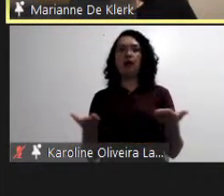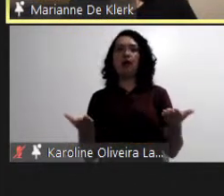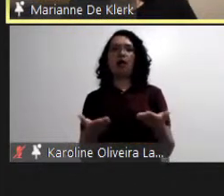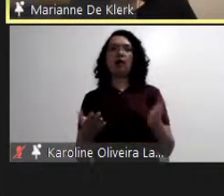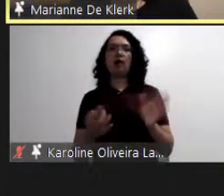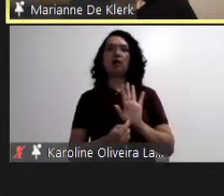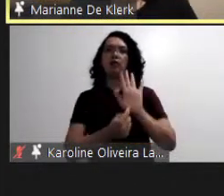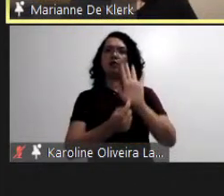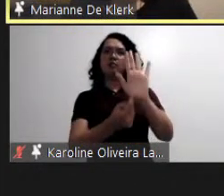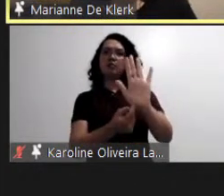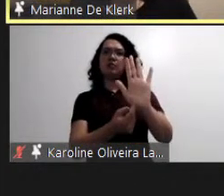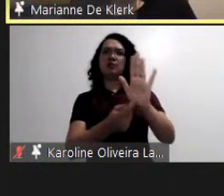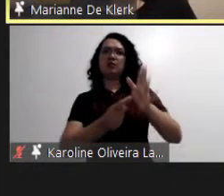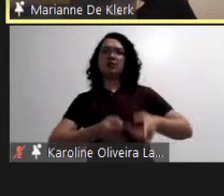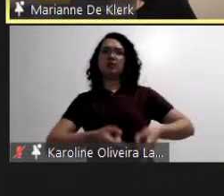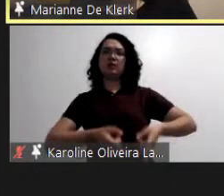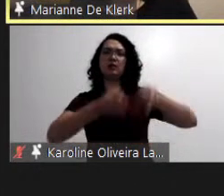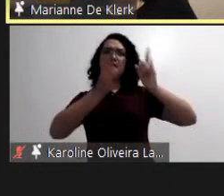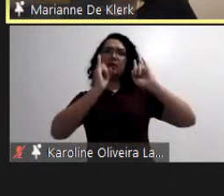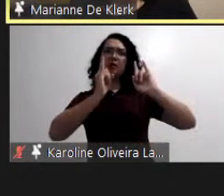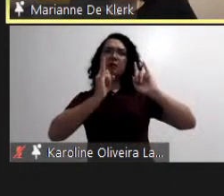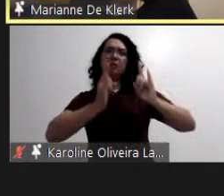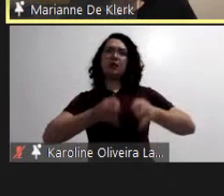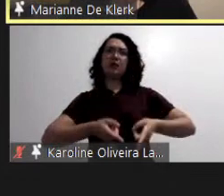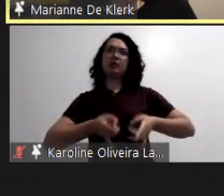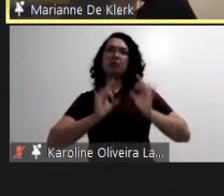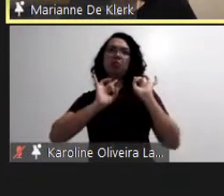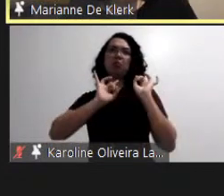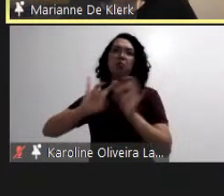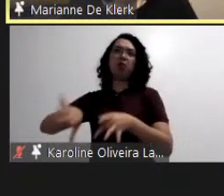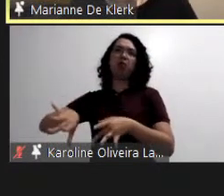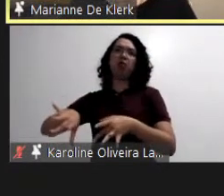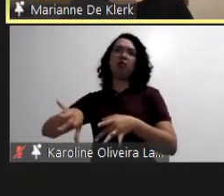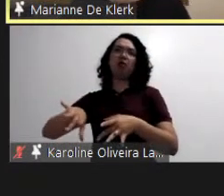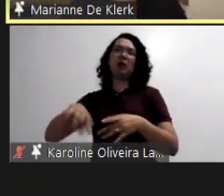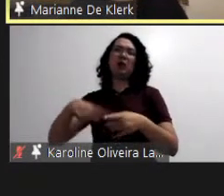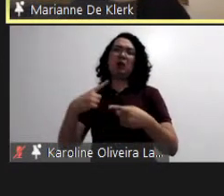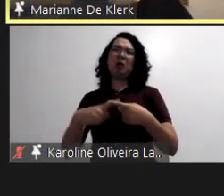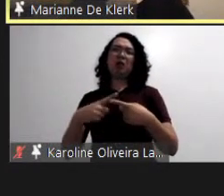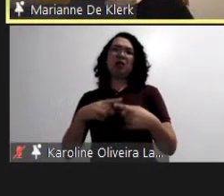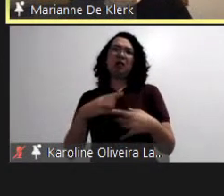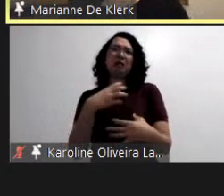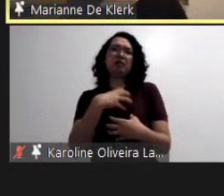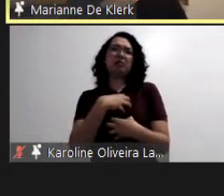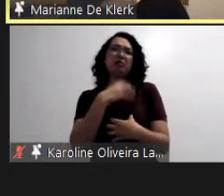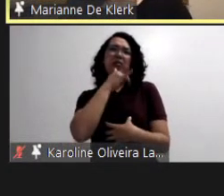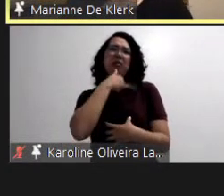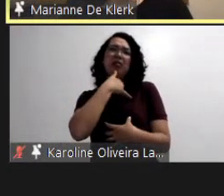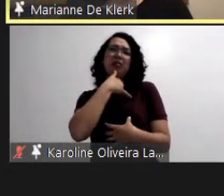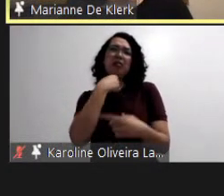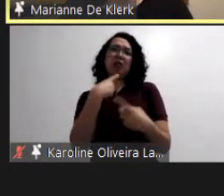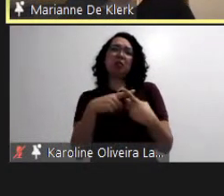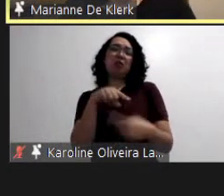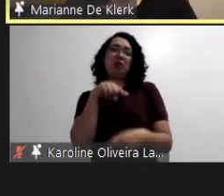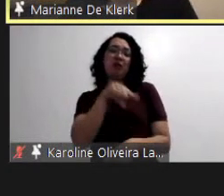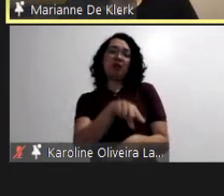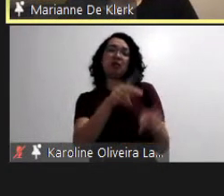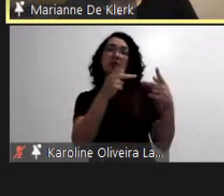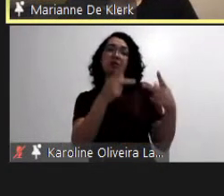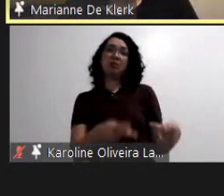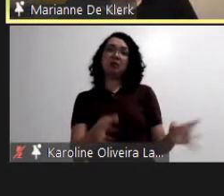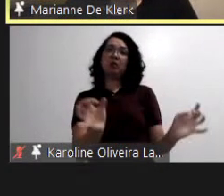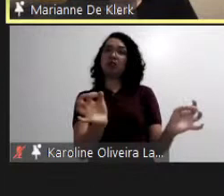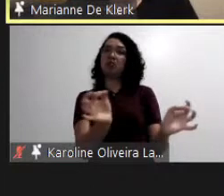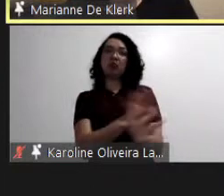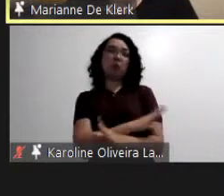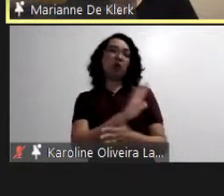effect that had has never been resolved. So this is the larger context that I showed you, that we're going to look